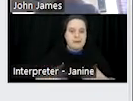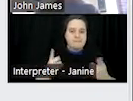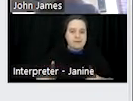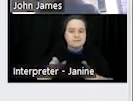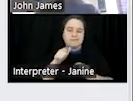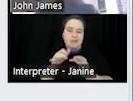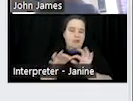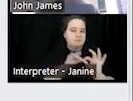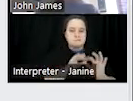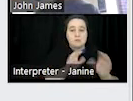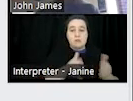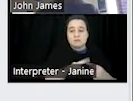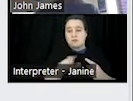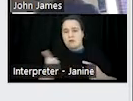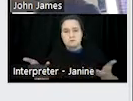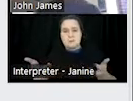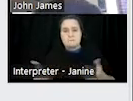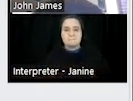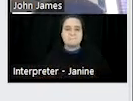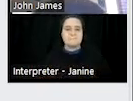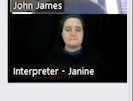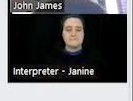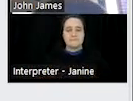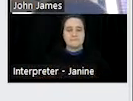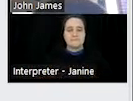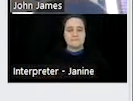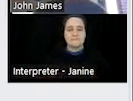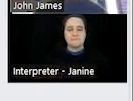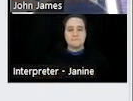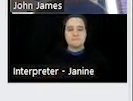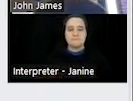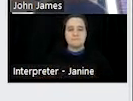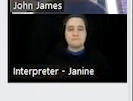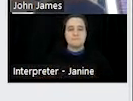doing? I have